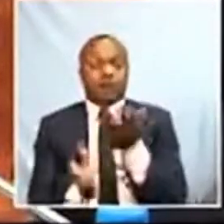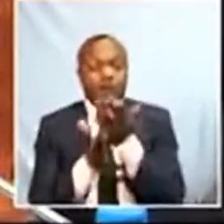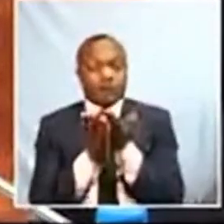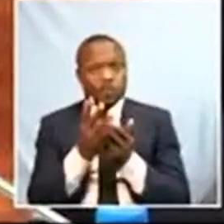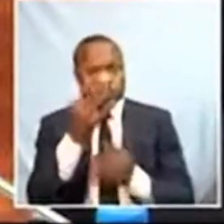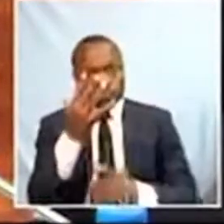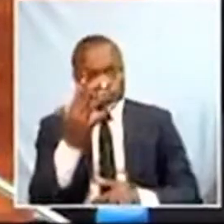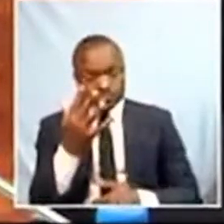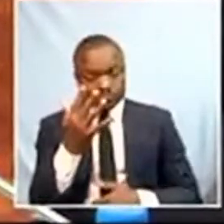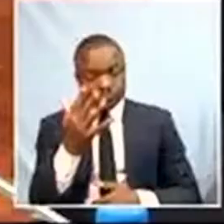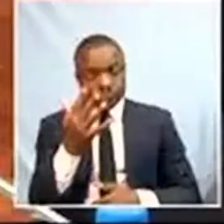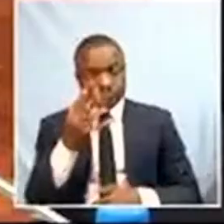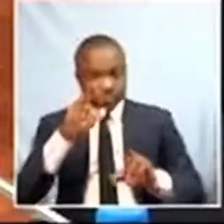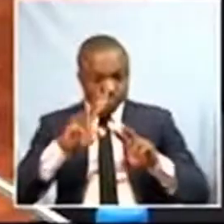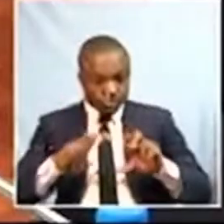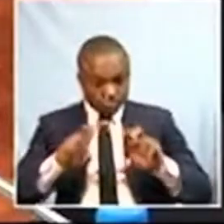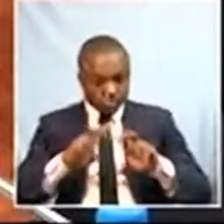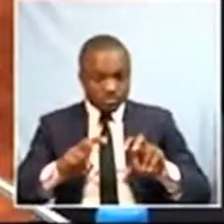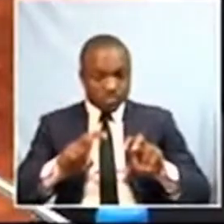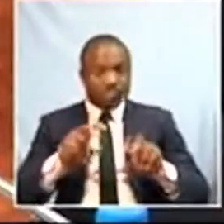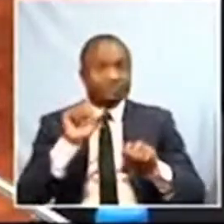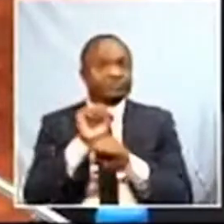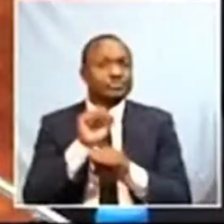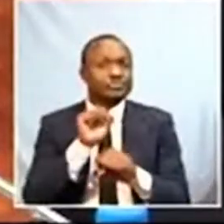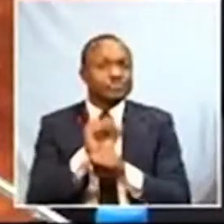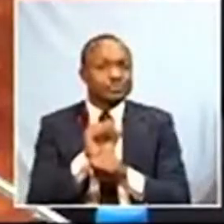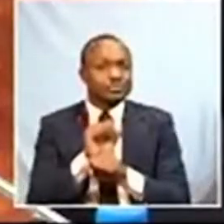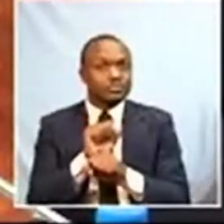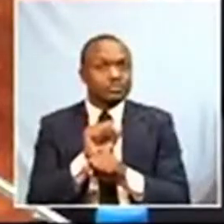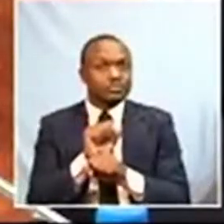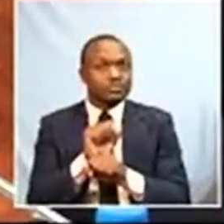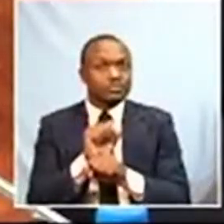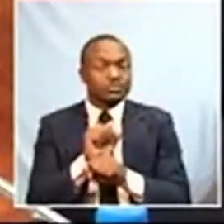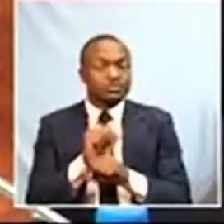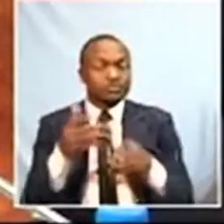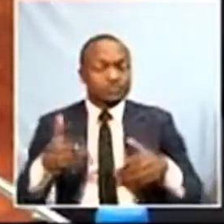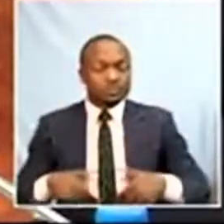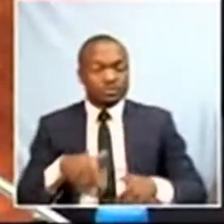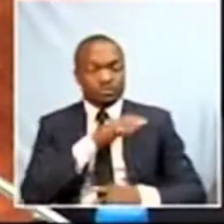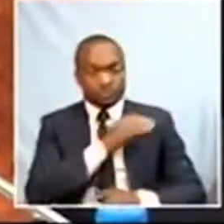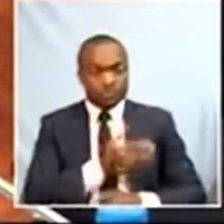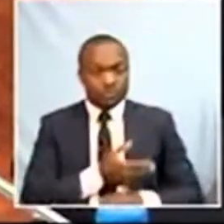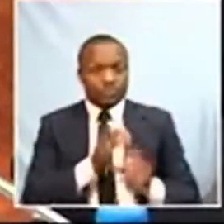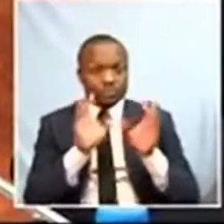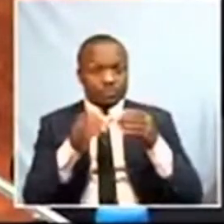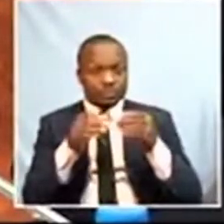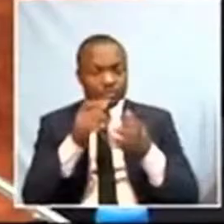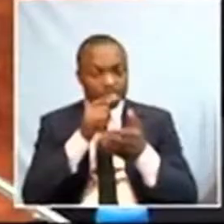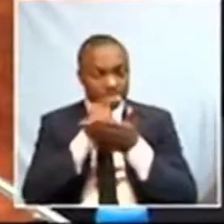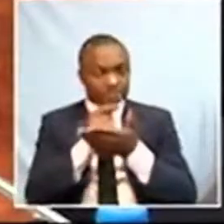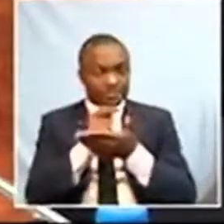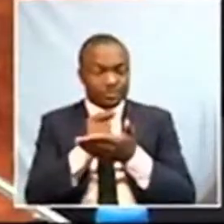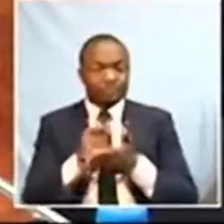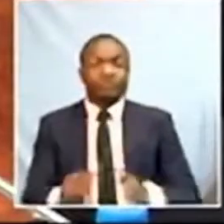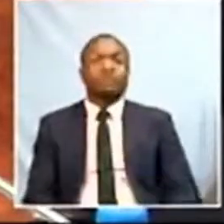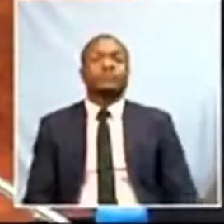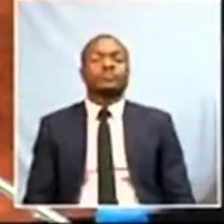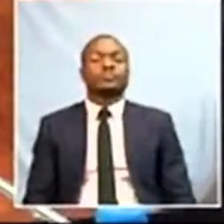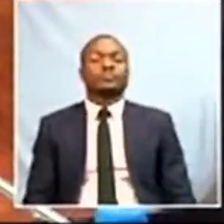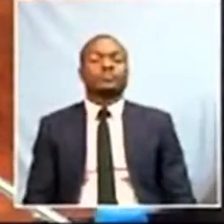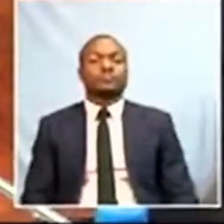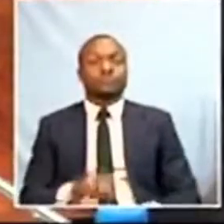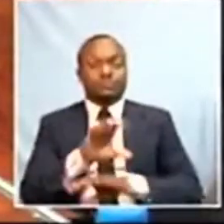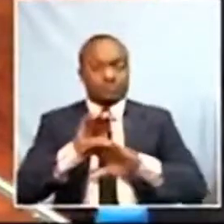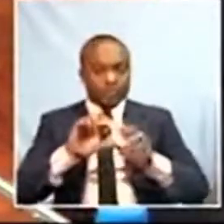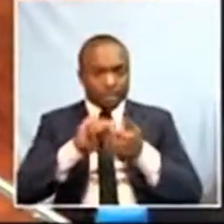Appendix 5, analysis of performance, youth, women, and community grants.